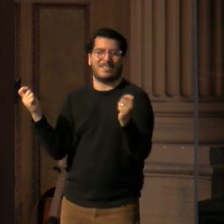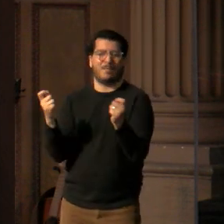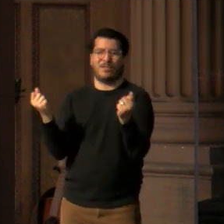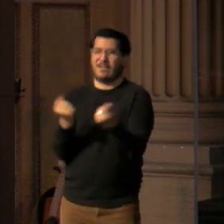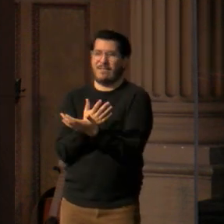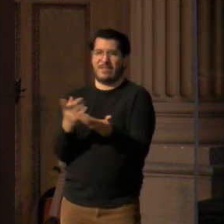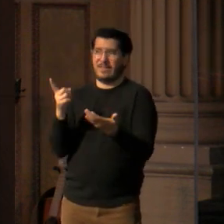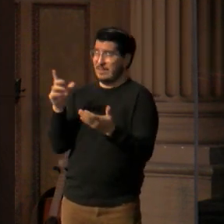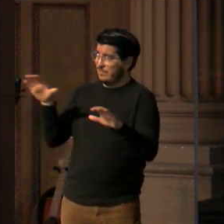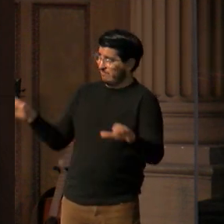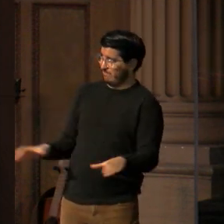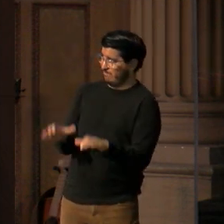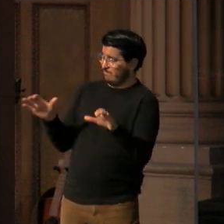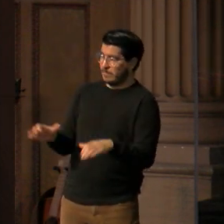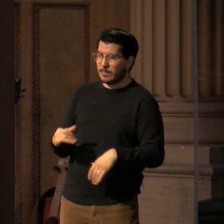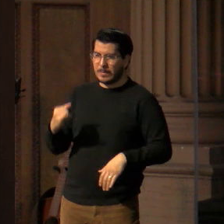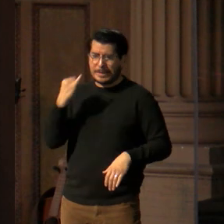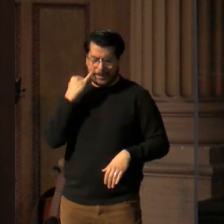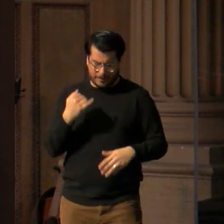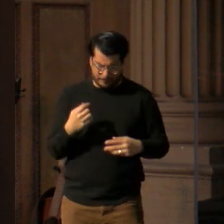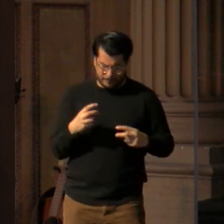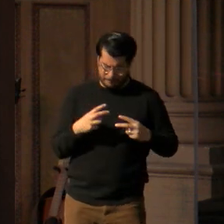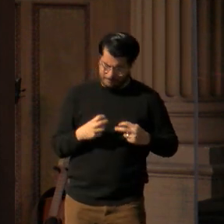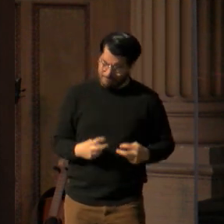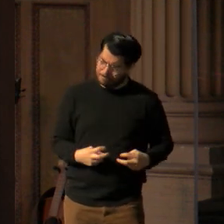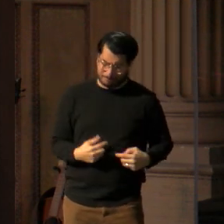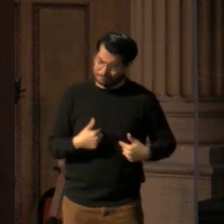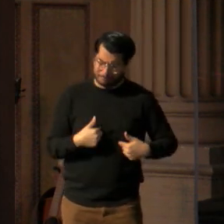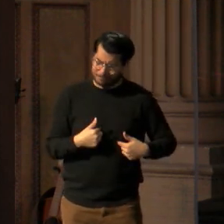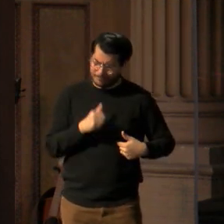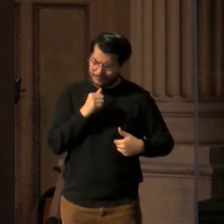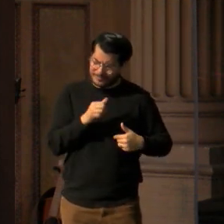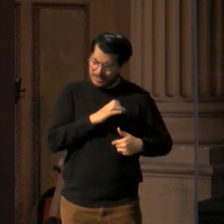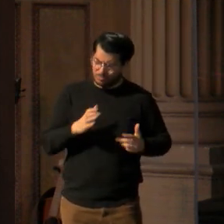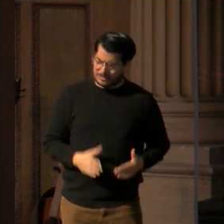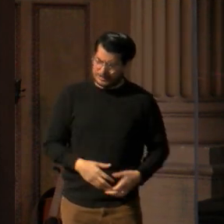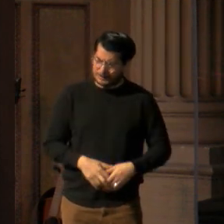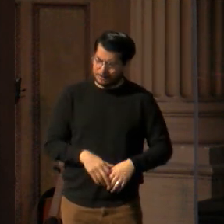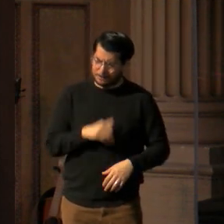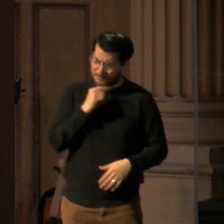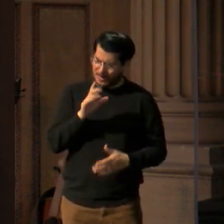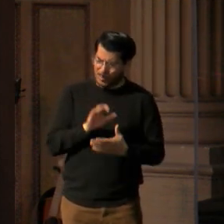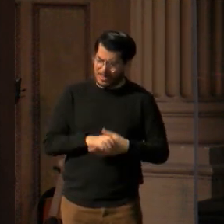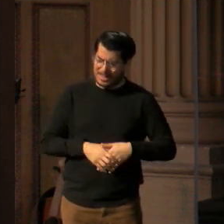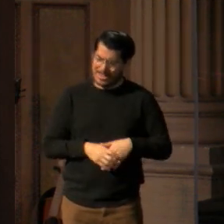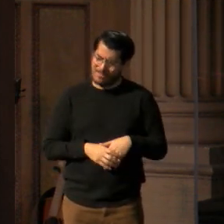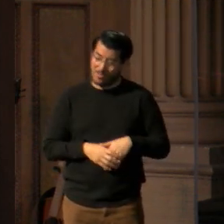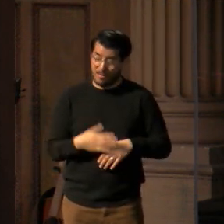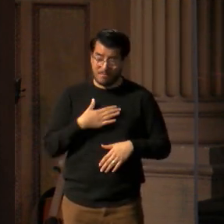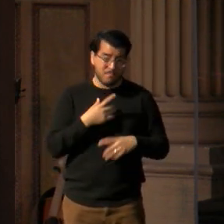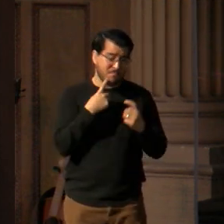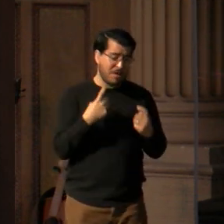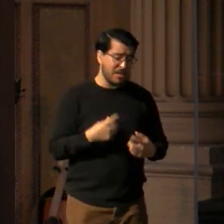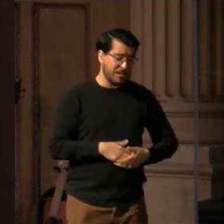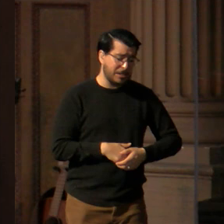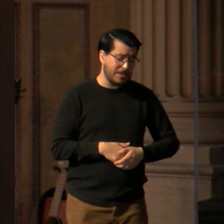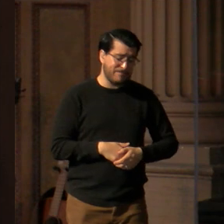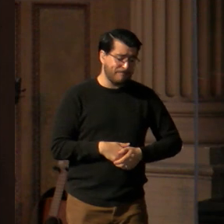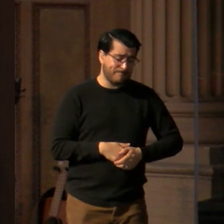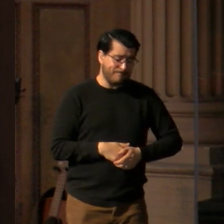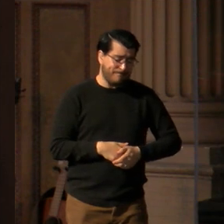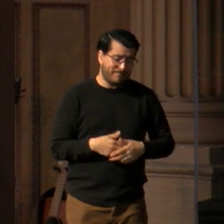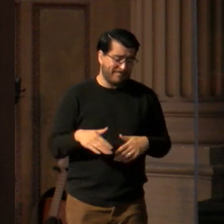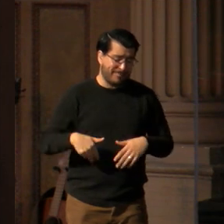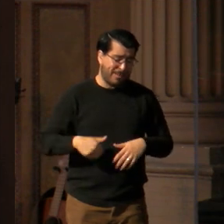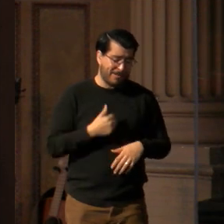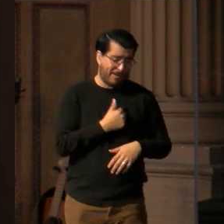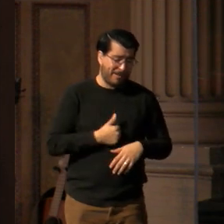If upon judging yourself, you say, I'm not a Christian, I don't believe these things, or I'm not turning from my sin, then